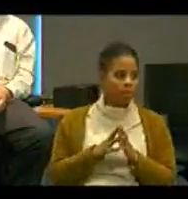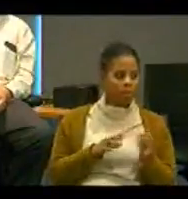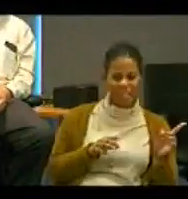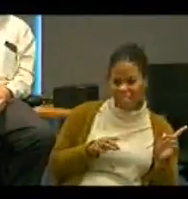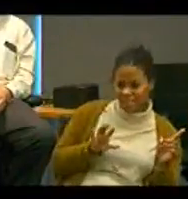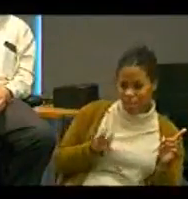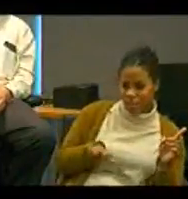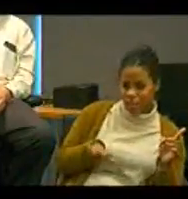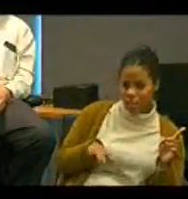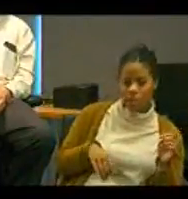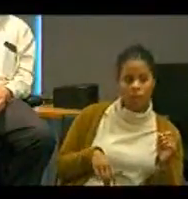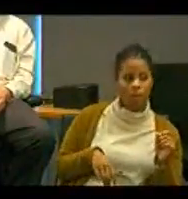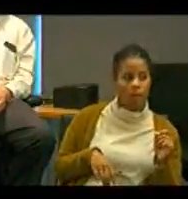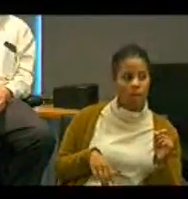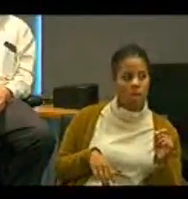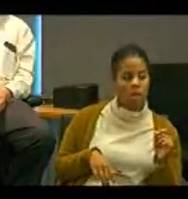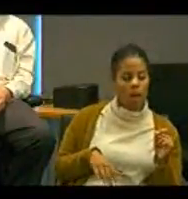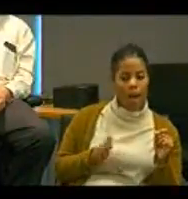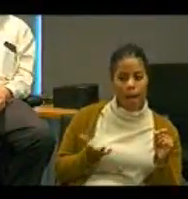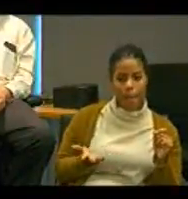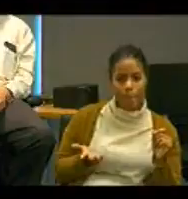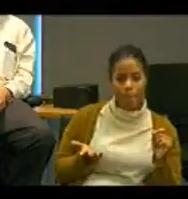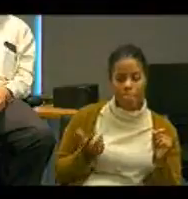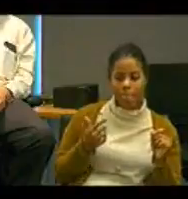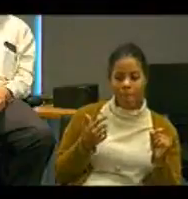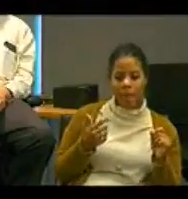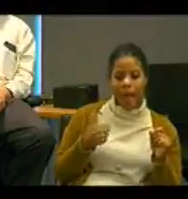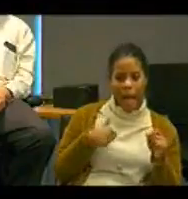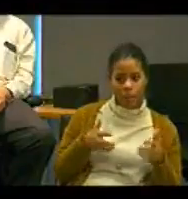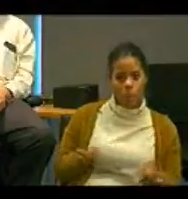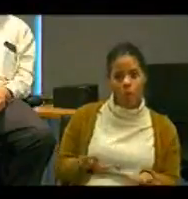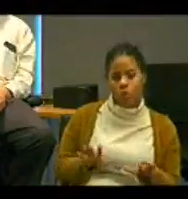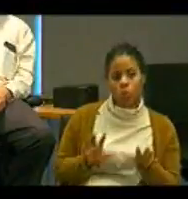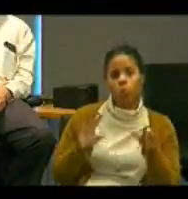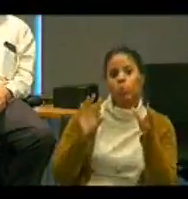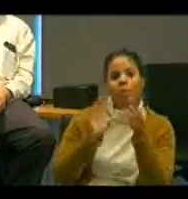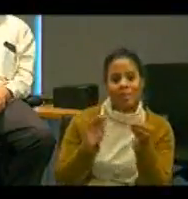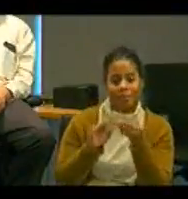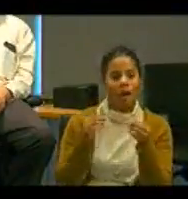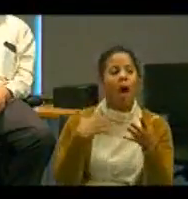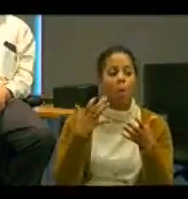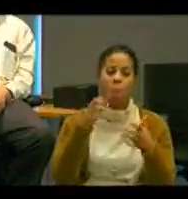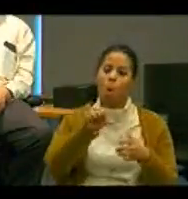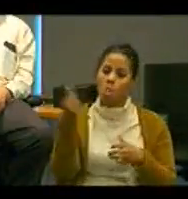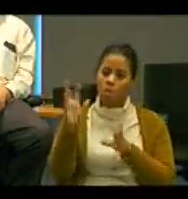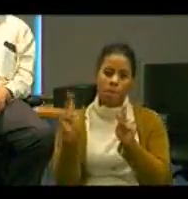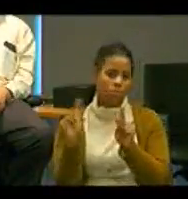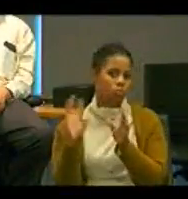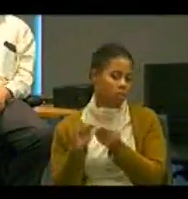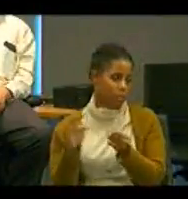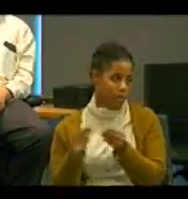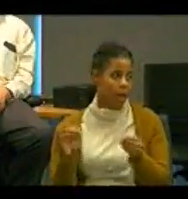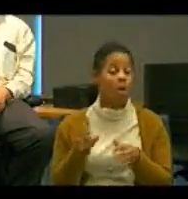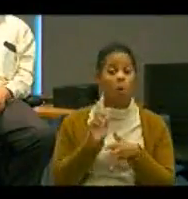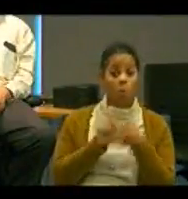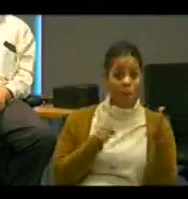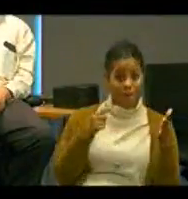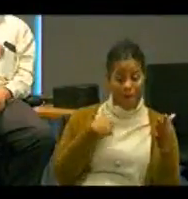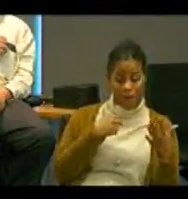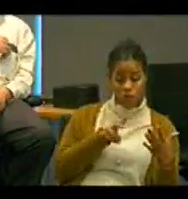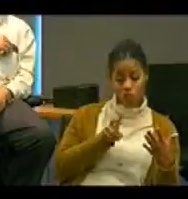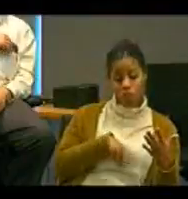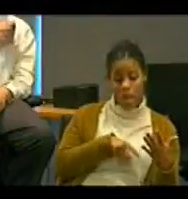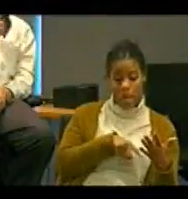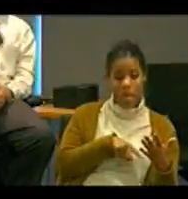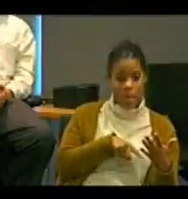second, please, Madam Chair. I don't want to testify. I want other folks to testify, but for what I've read, there would be a